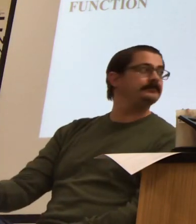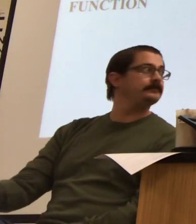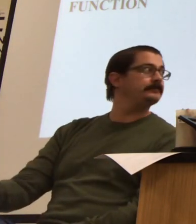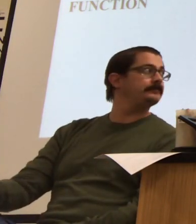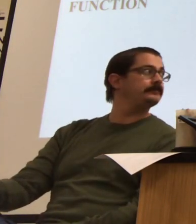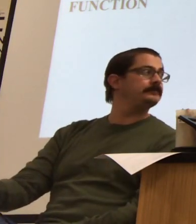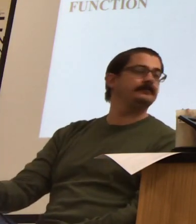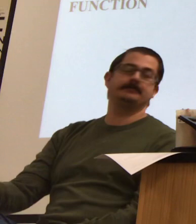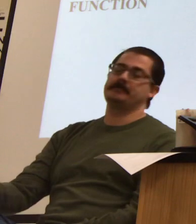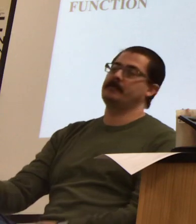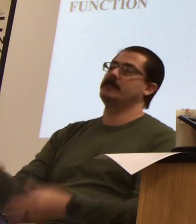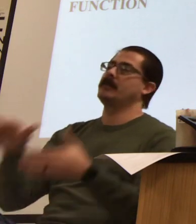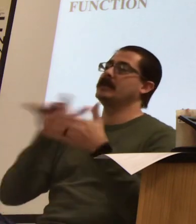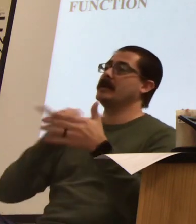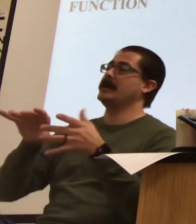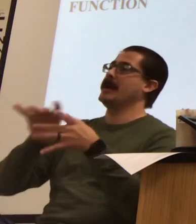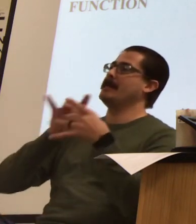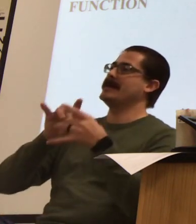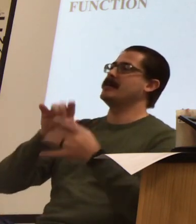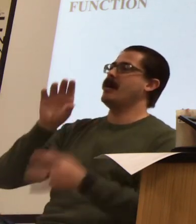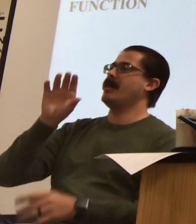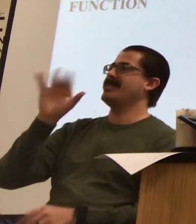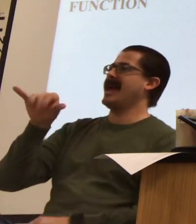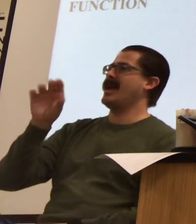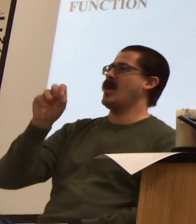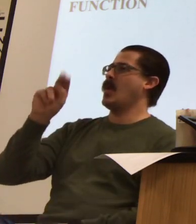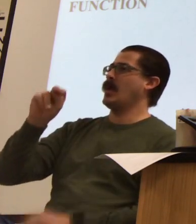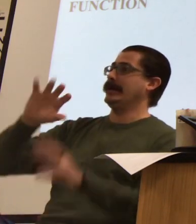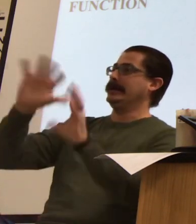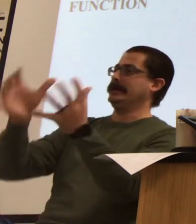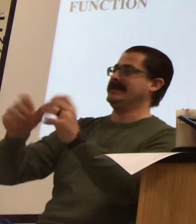You're studying based on the organ system's function.